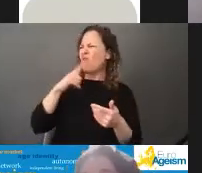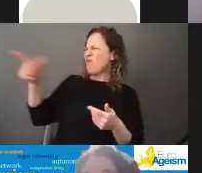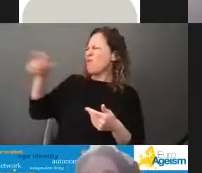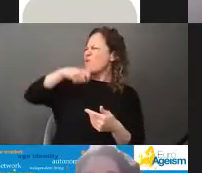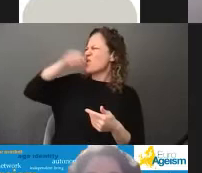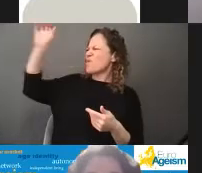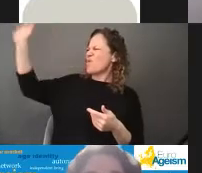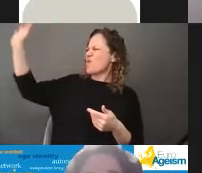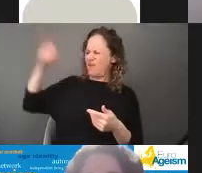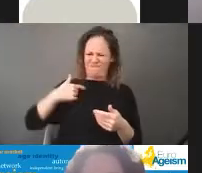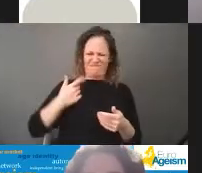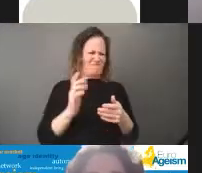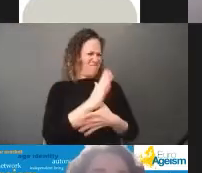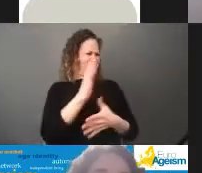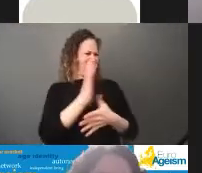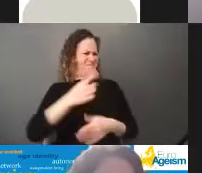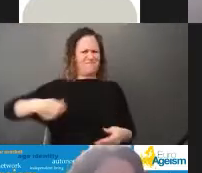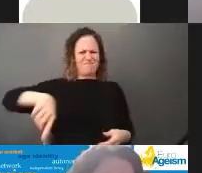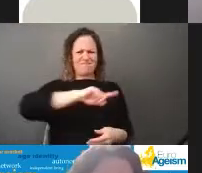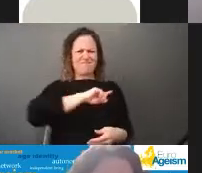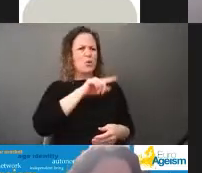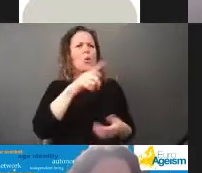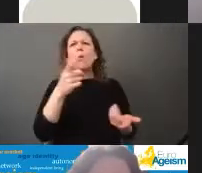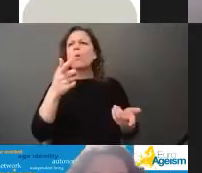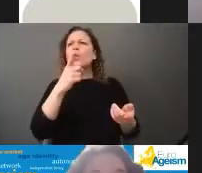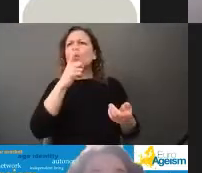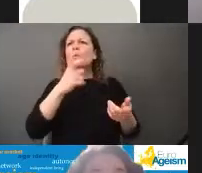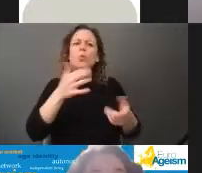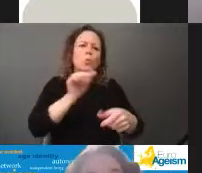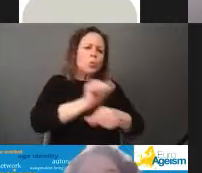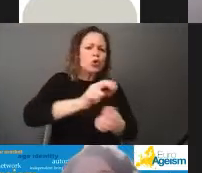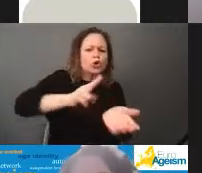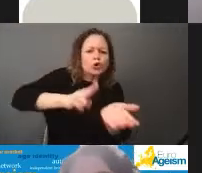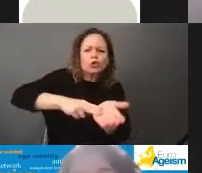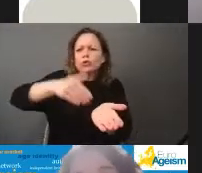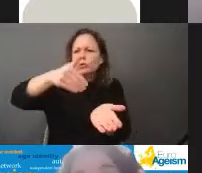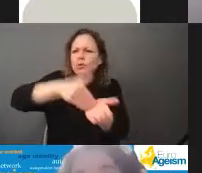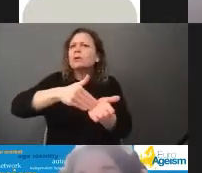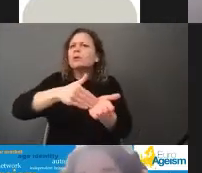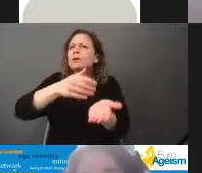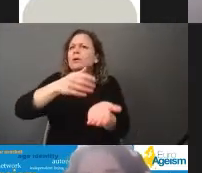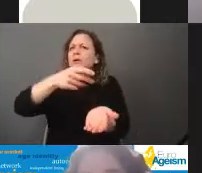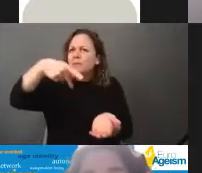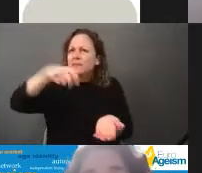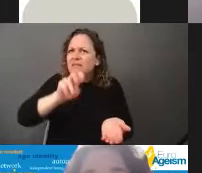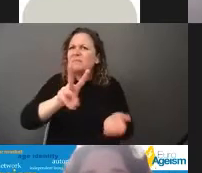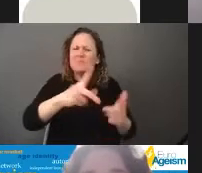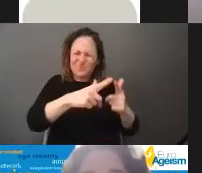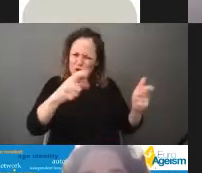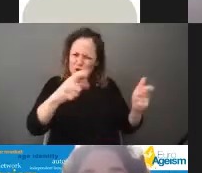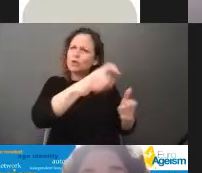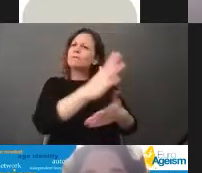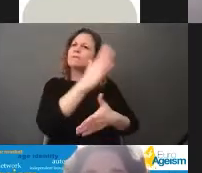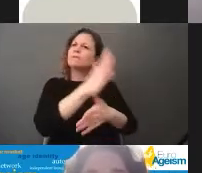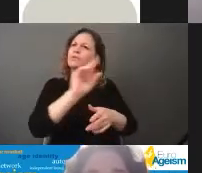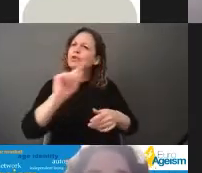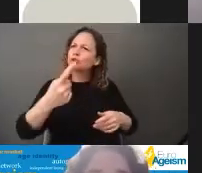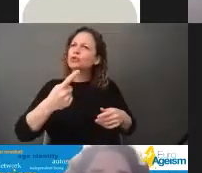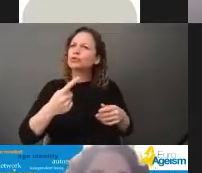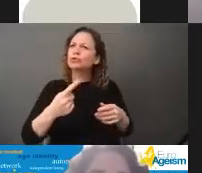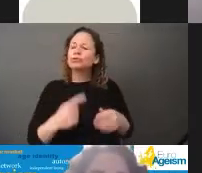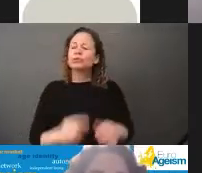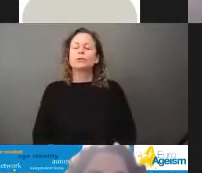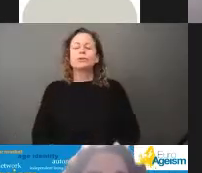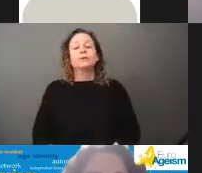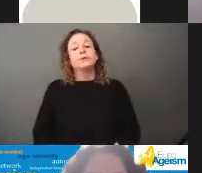first healthcare workers and so forth. I think that also it became very clear to us